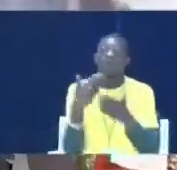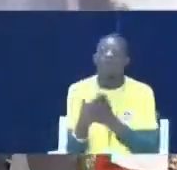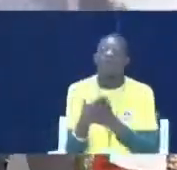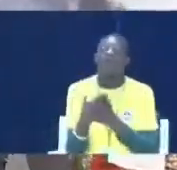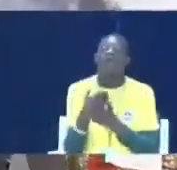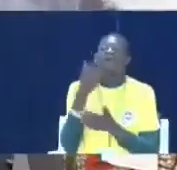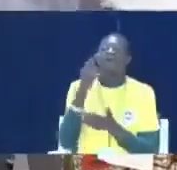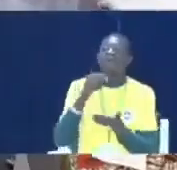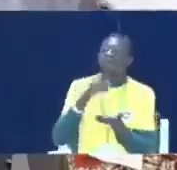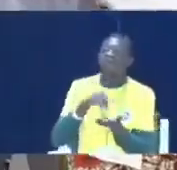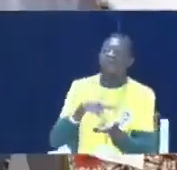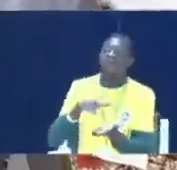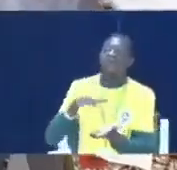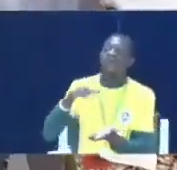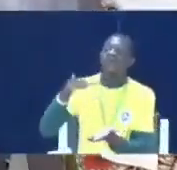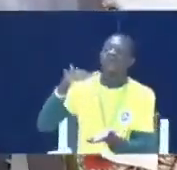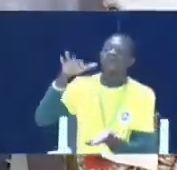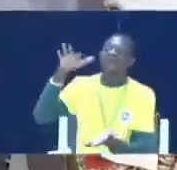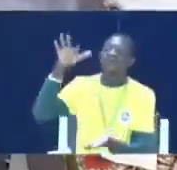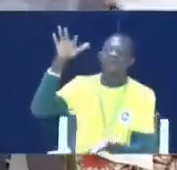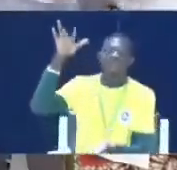glory. Oh, no.